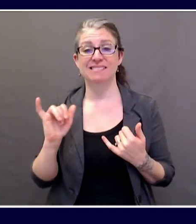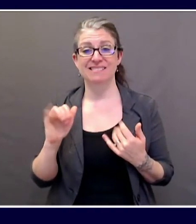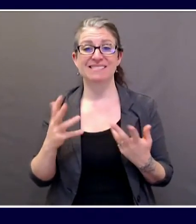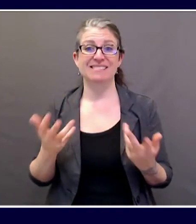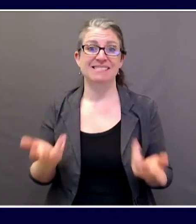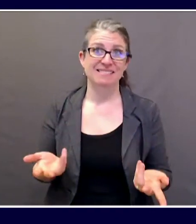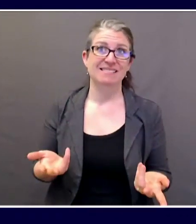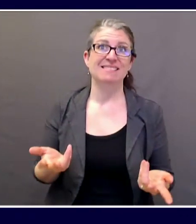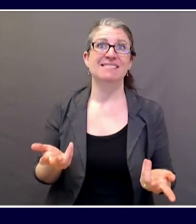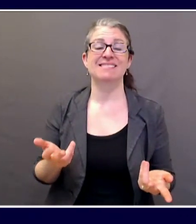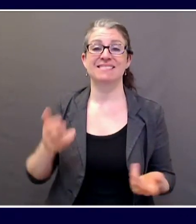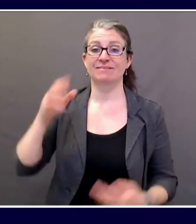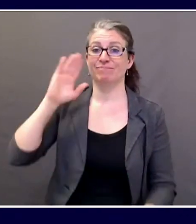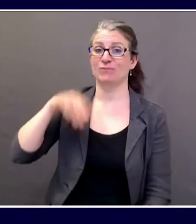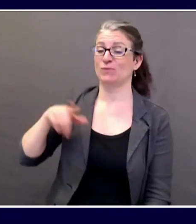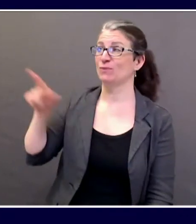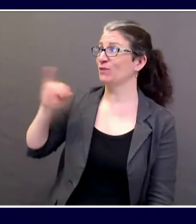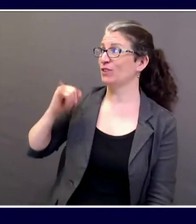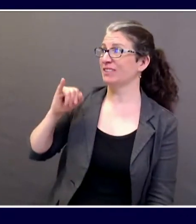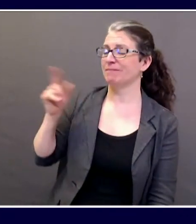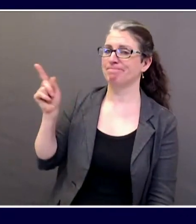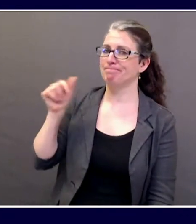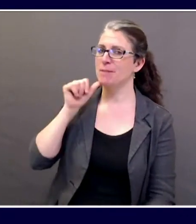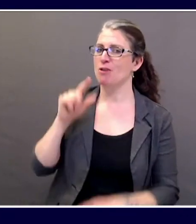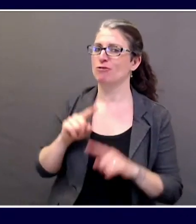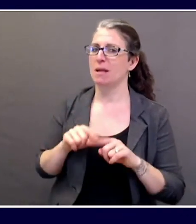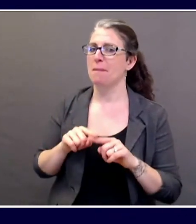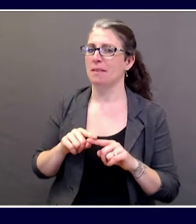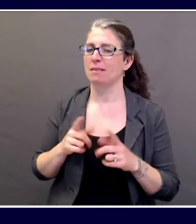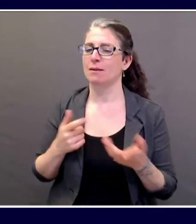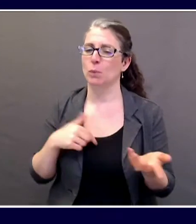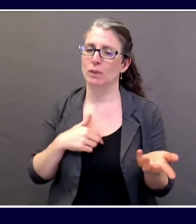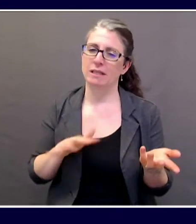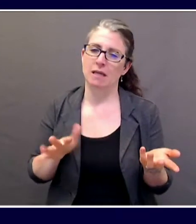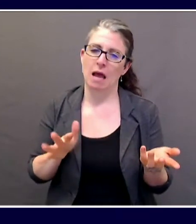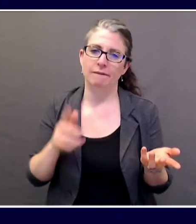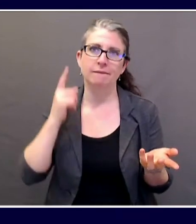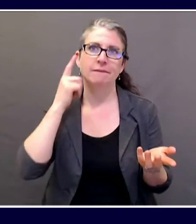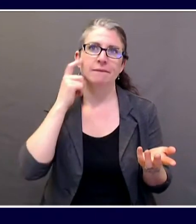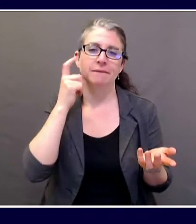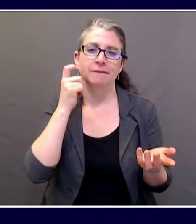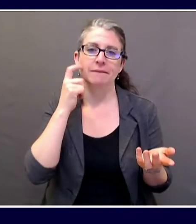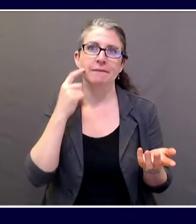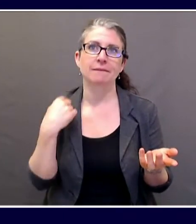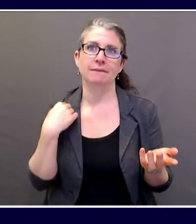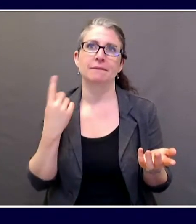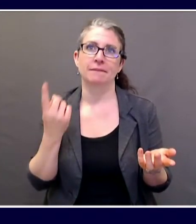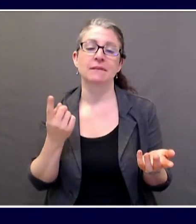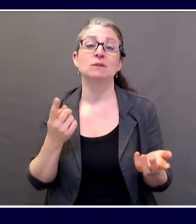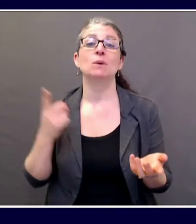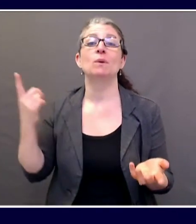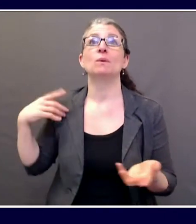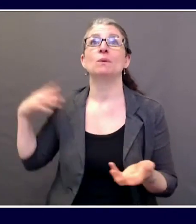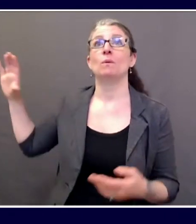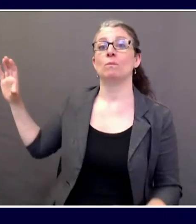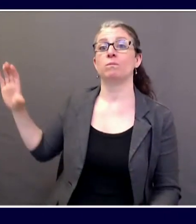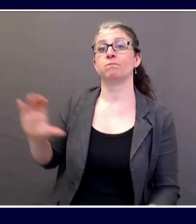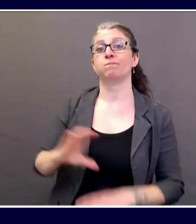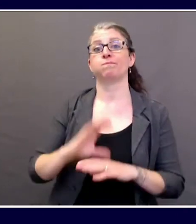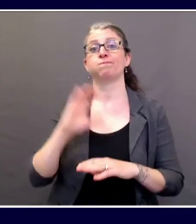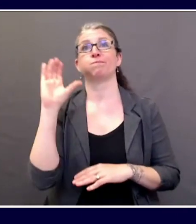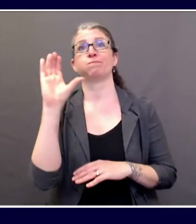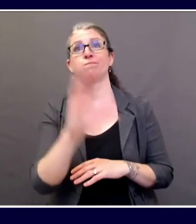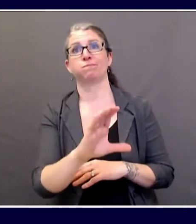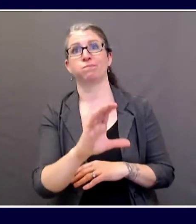made allocations to places that we know could use those doses this week in many of those places, like independent